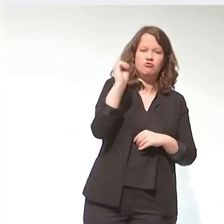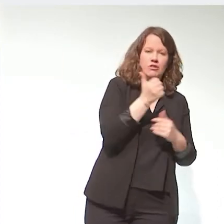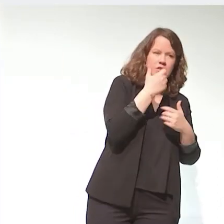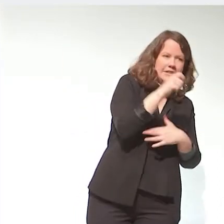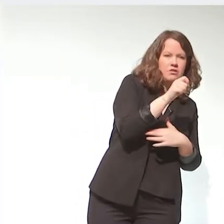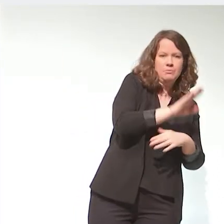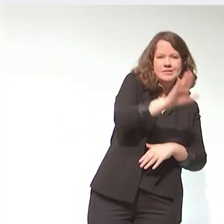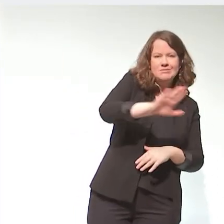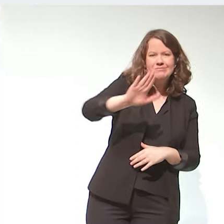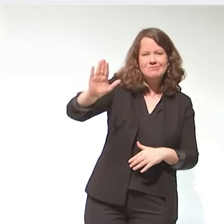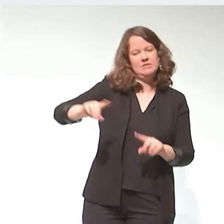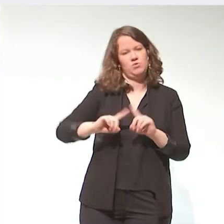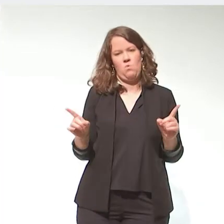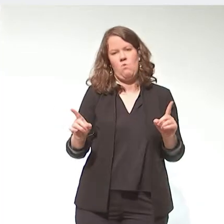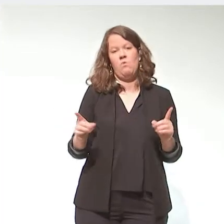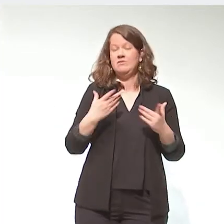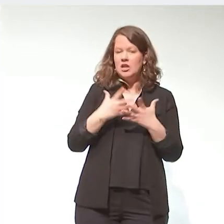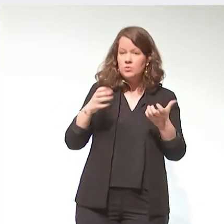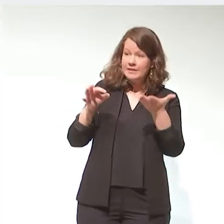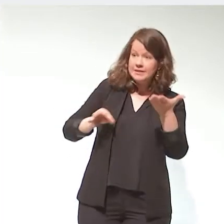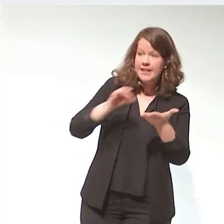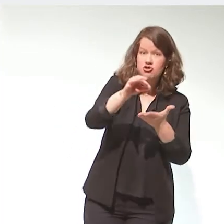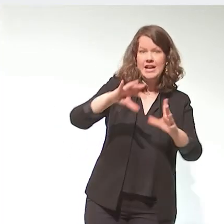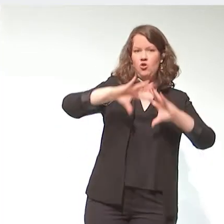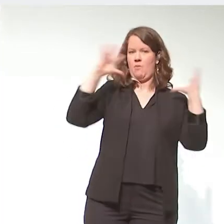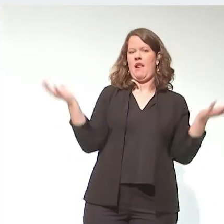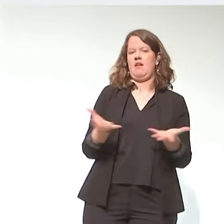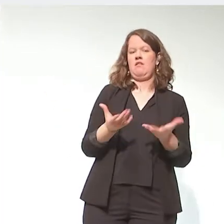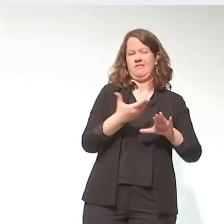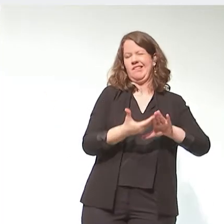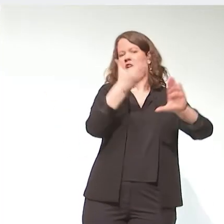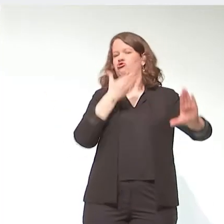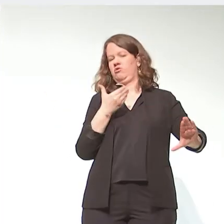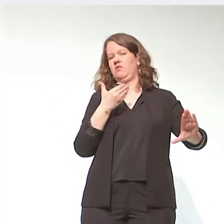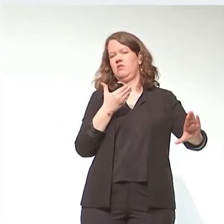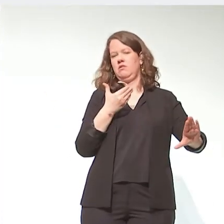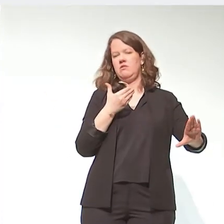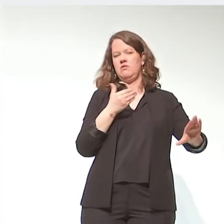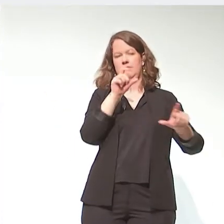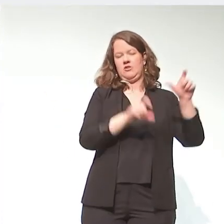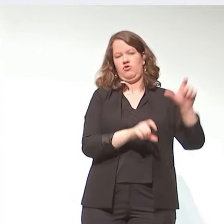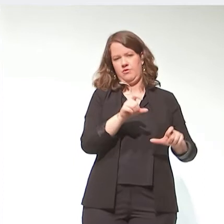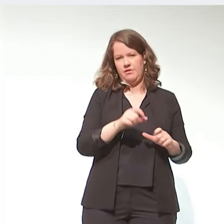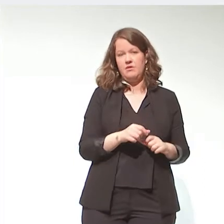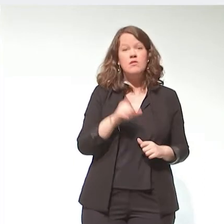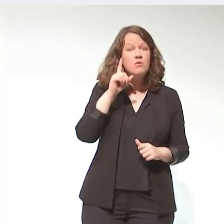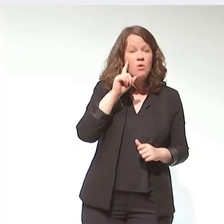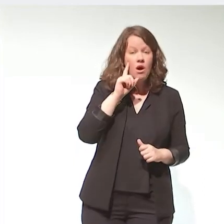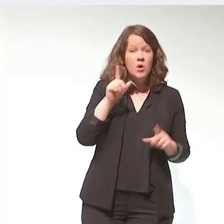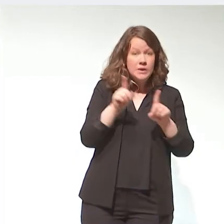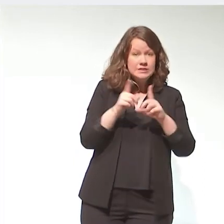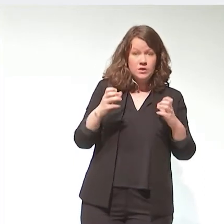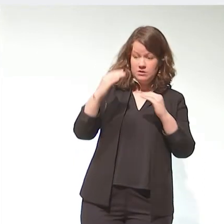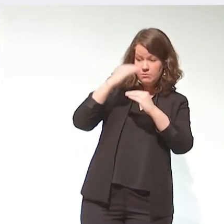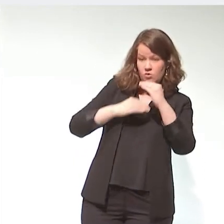forward is integrated planning, not segregated. That means that disability topic